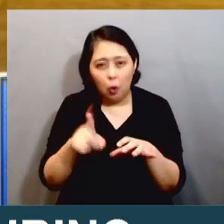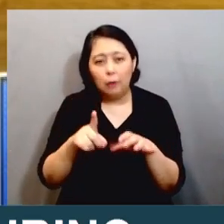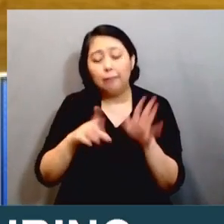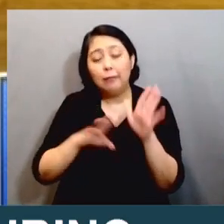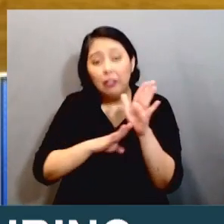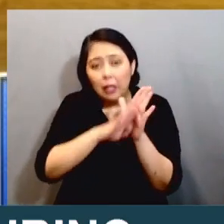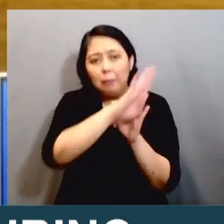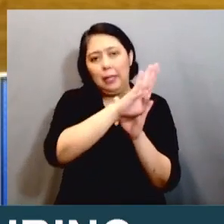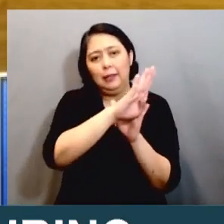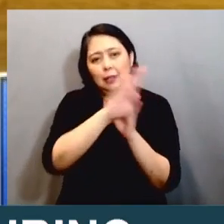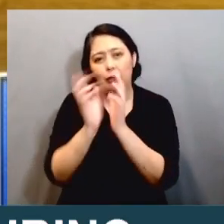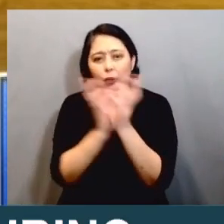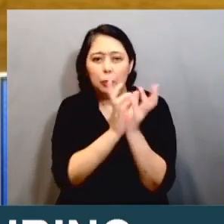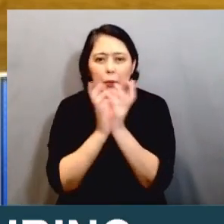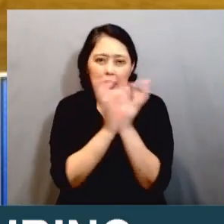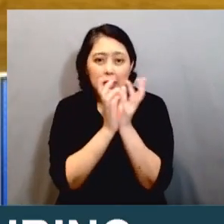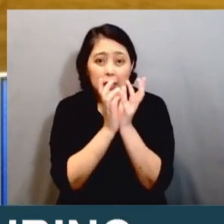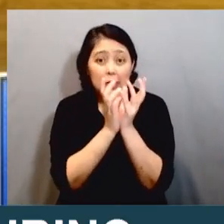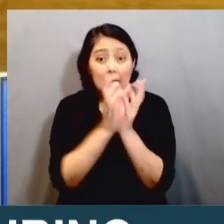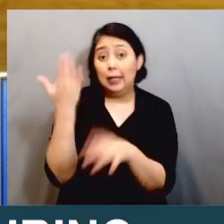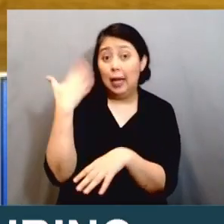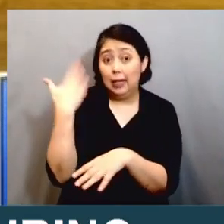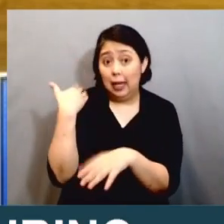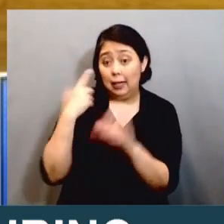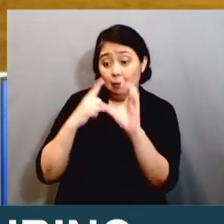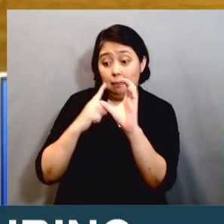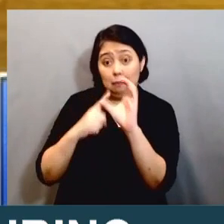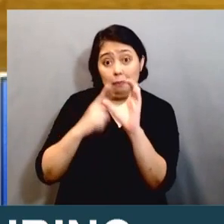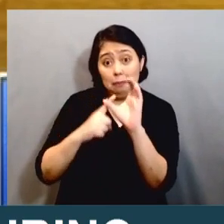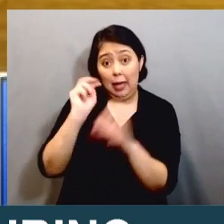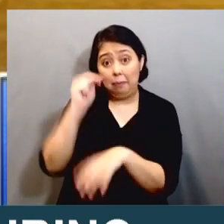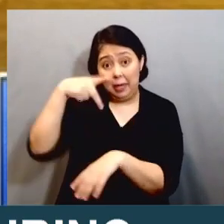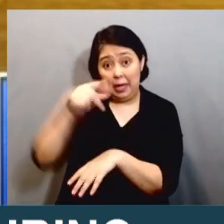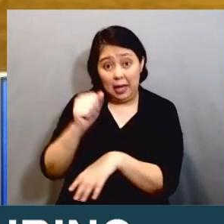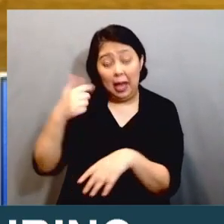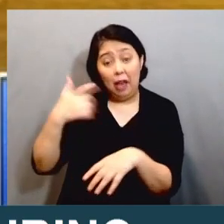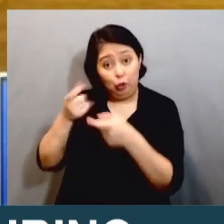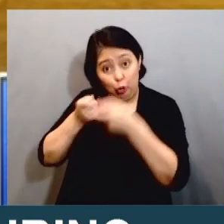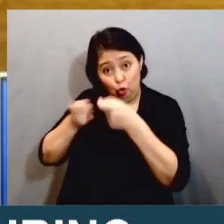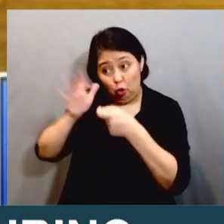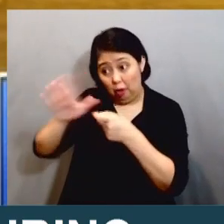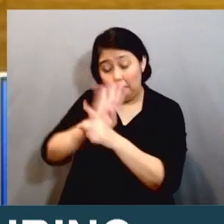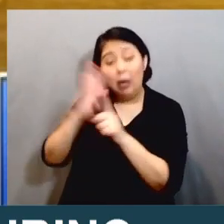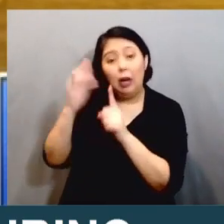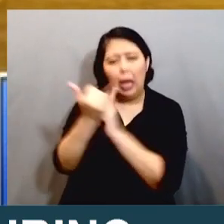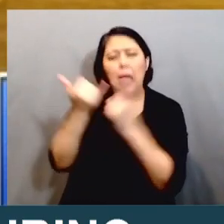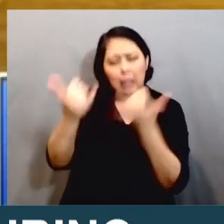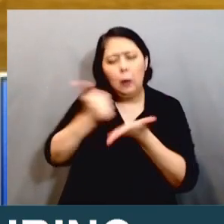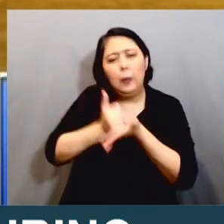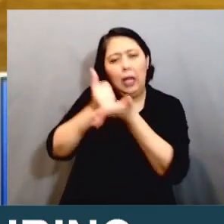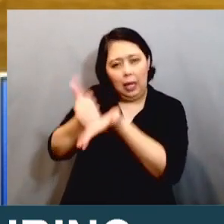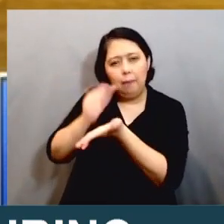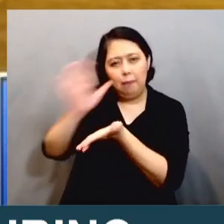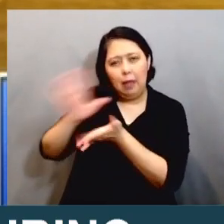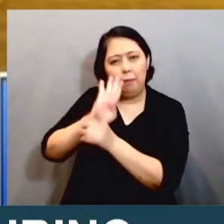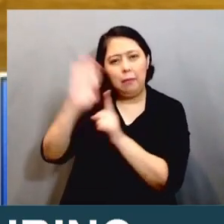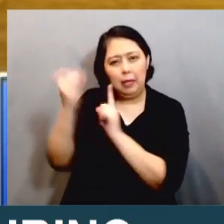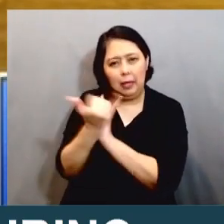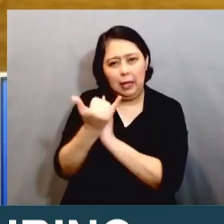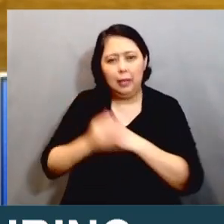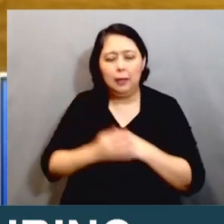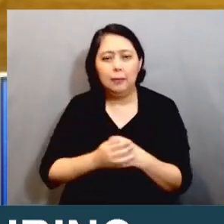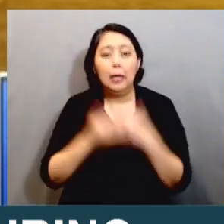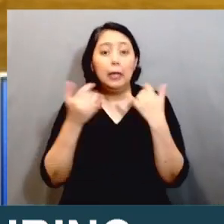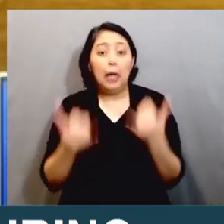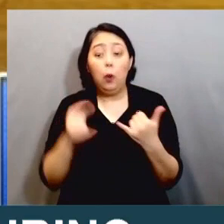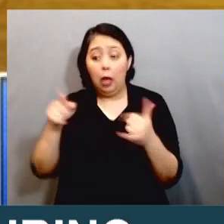to operate. Through the NTF-LCAC, we invested in